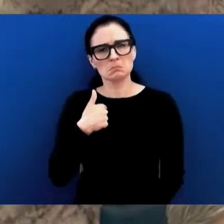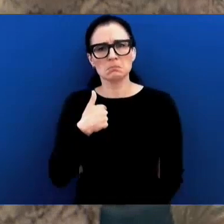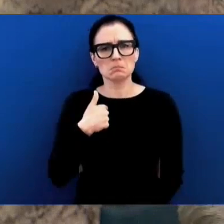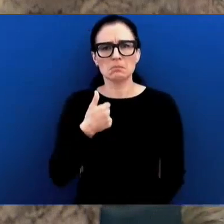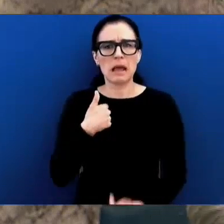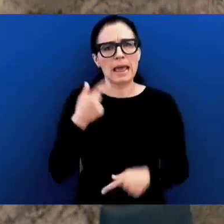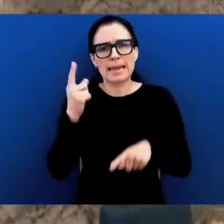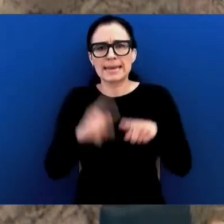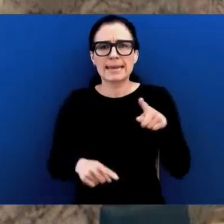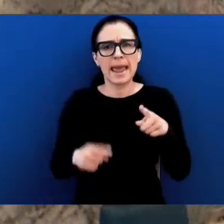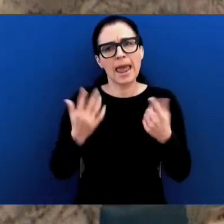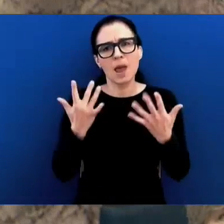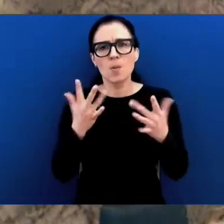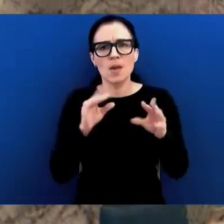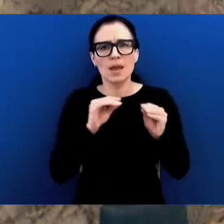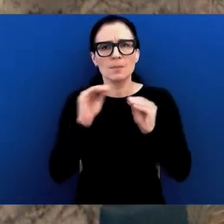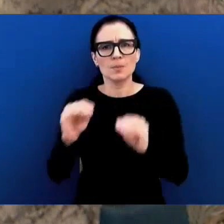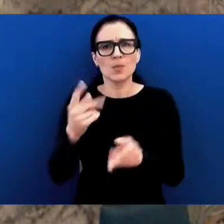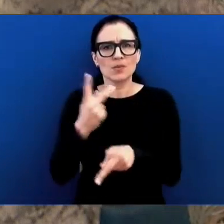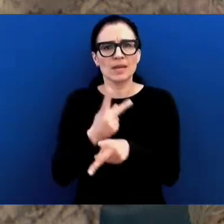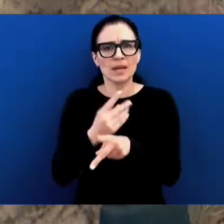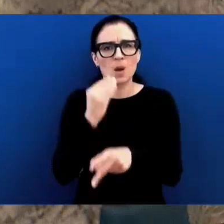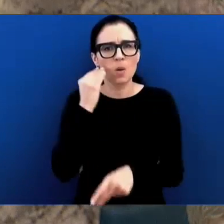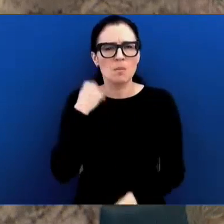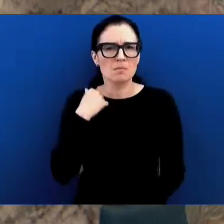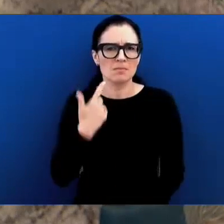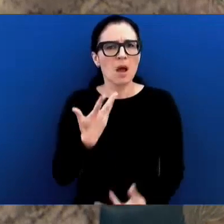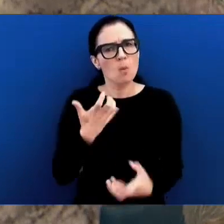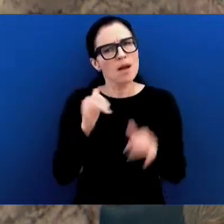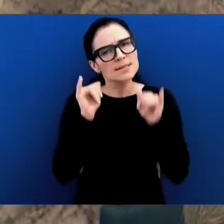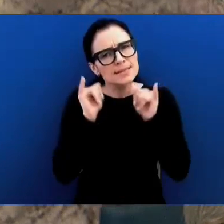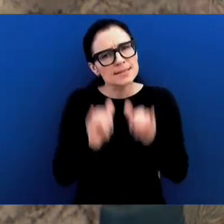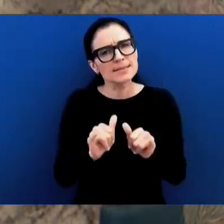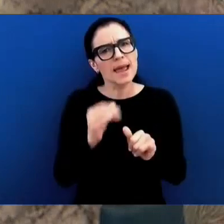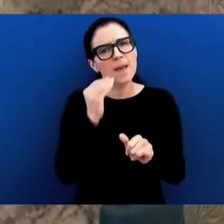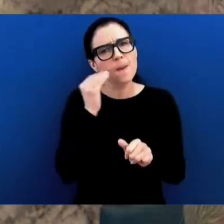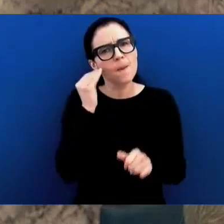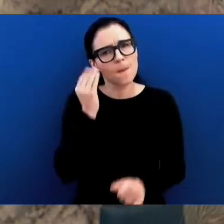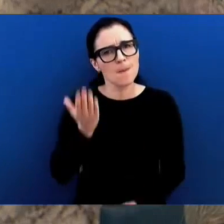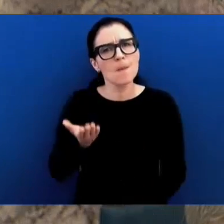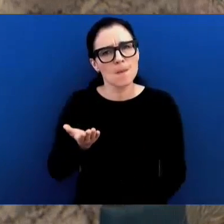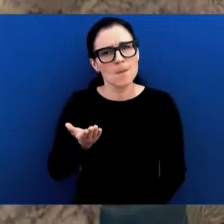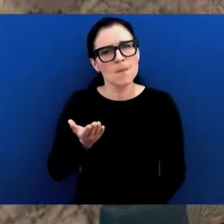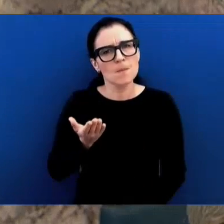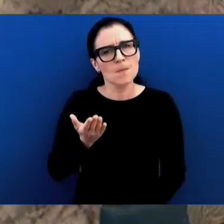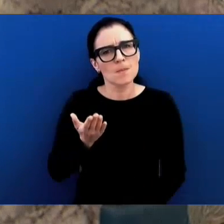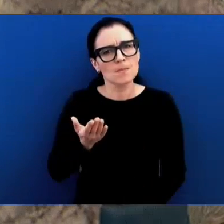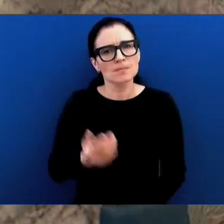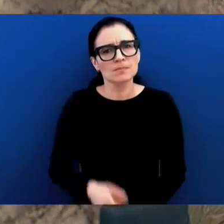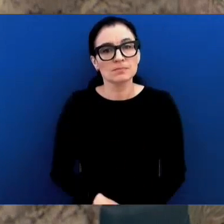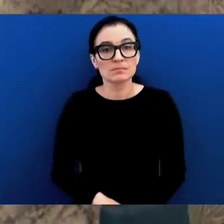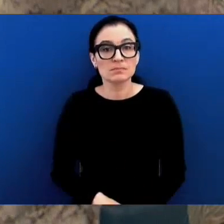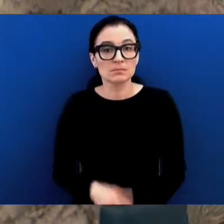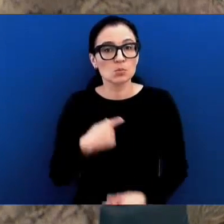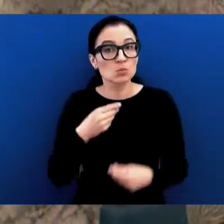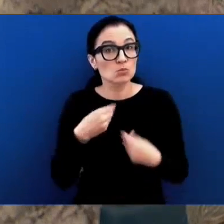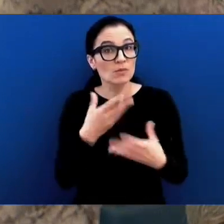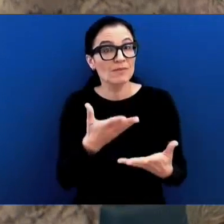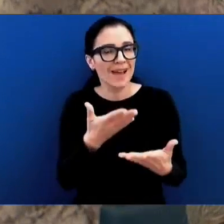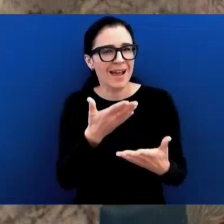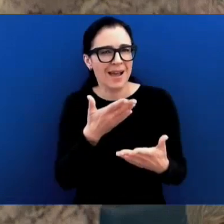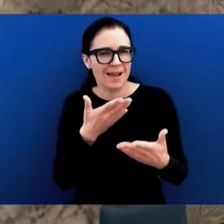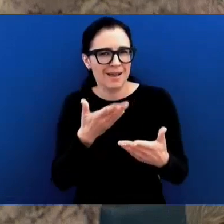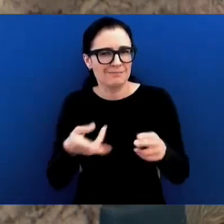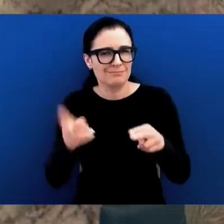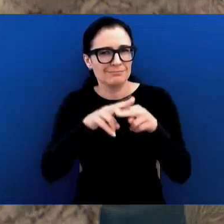sure they can stay in their own homes longer. You know, we've also given more access to home support workers, healthcare workers, people like physiotherapists